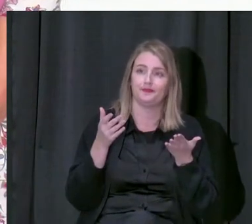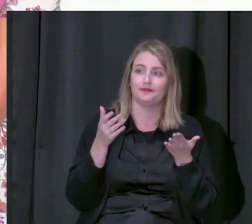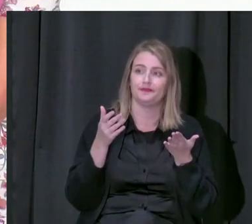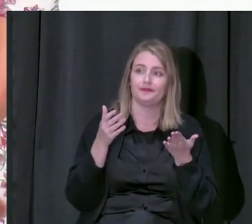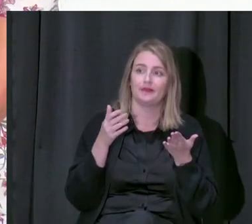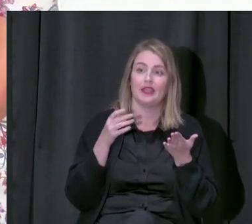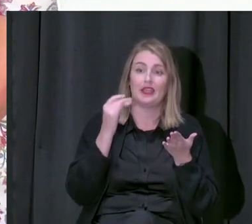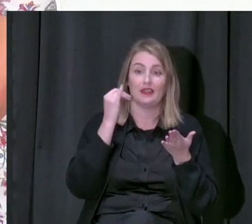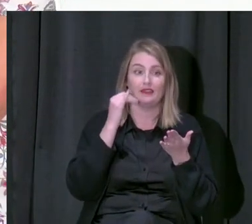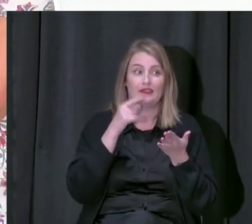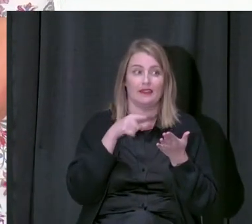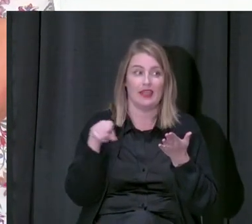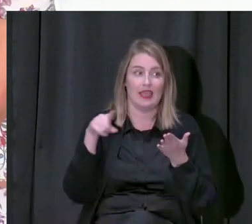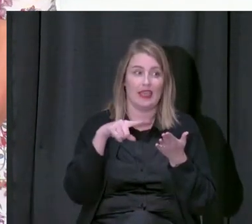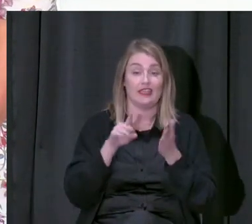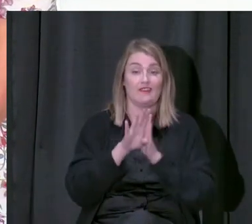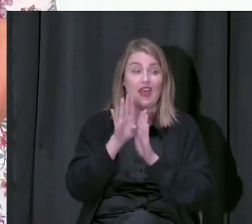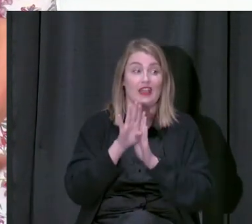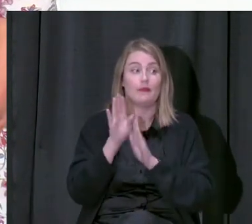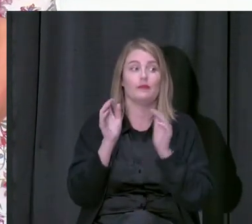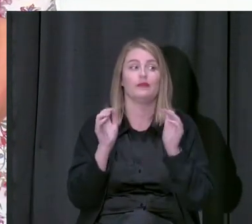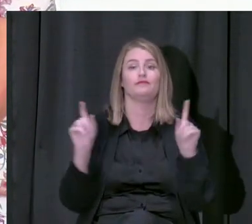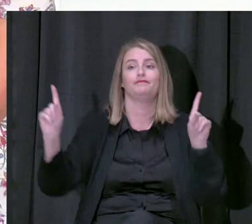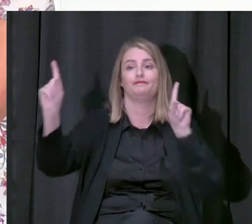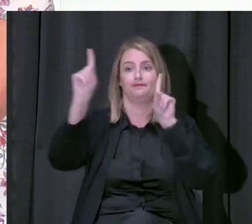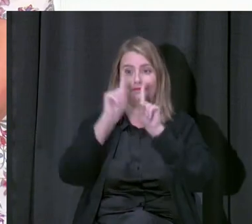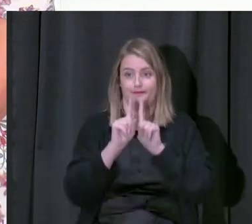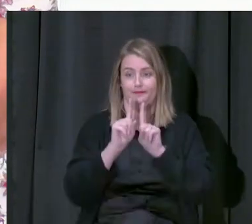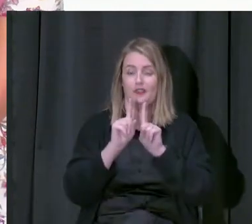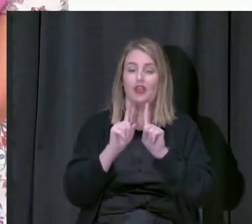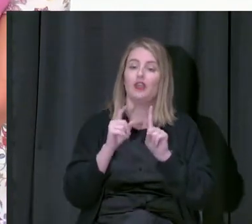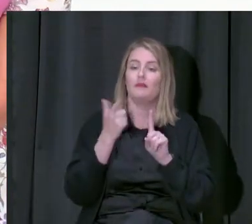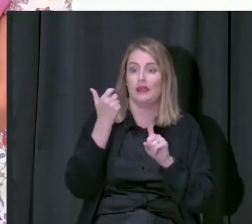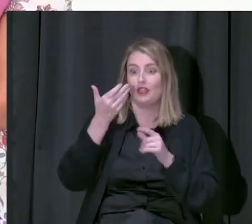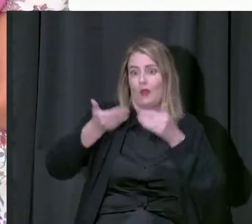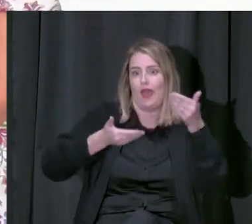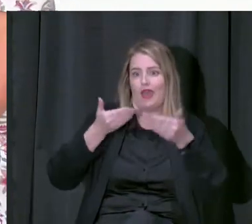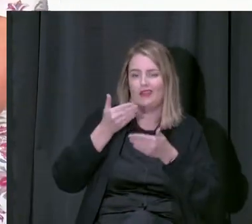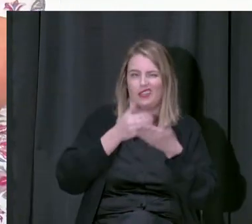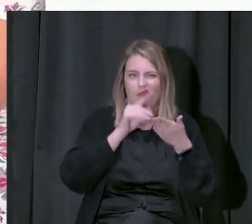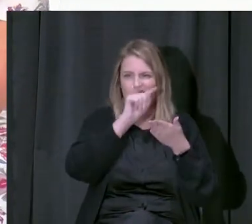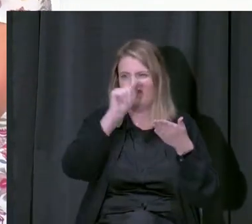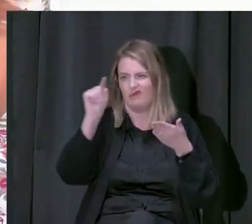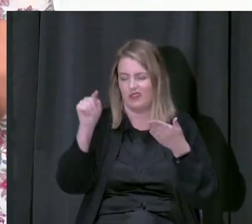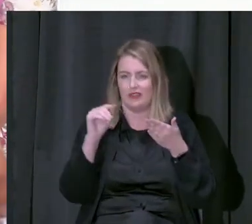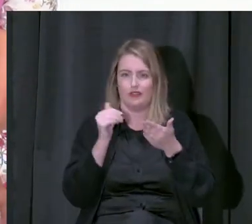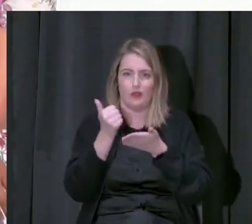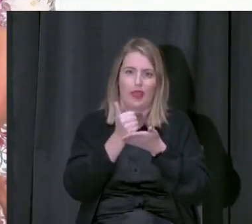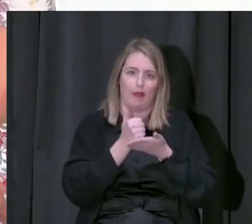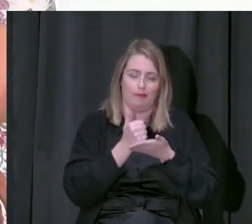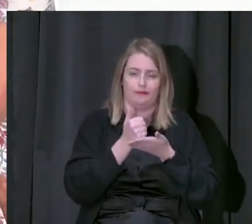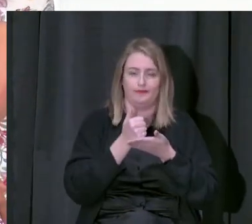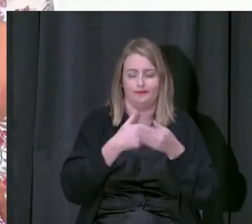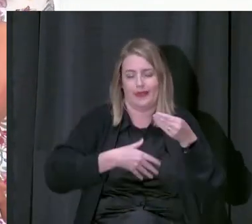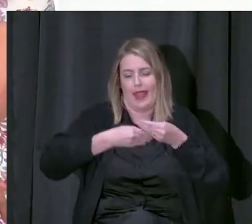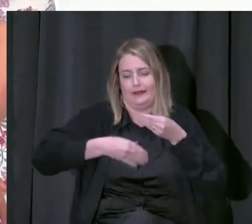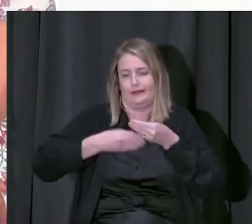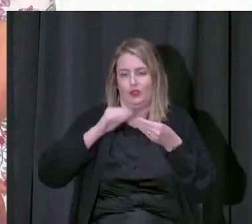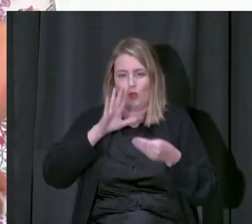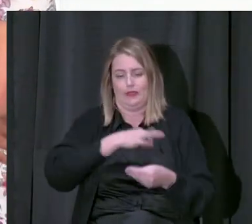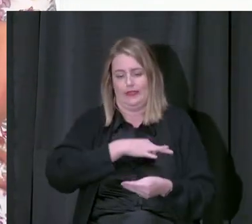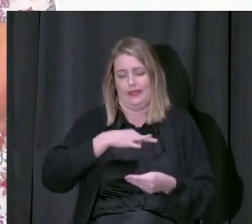develop with you, because, you know, you hire people from some of those to augment your staff from time to